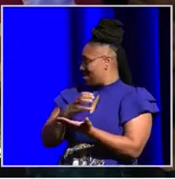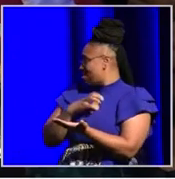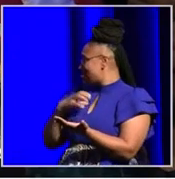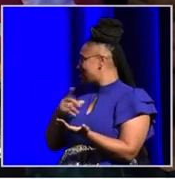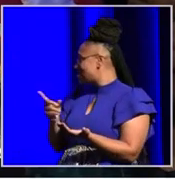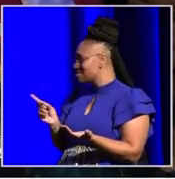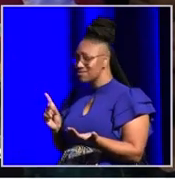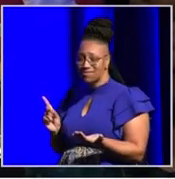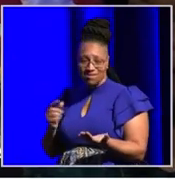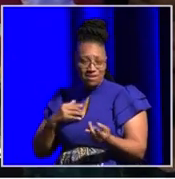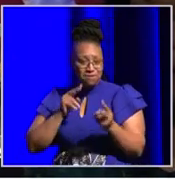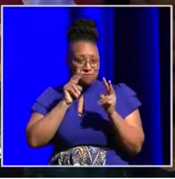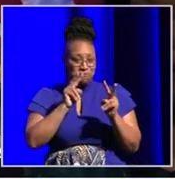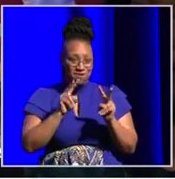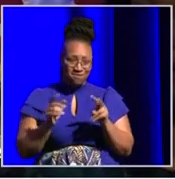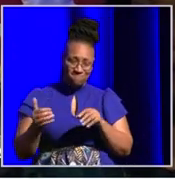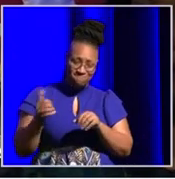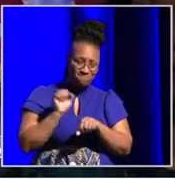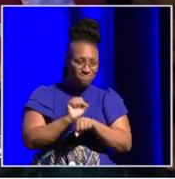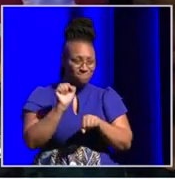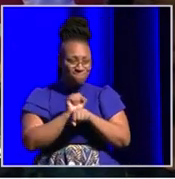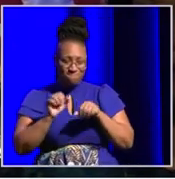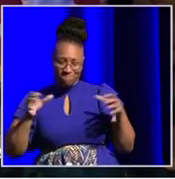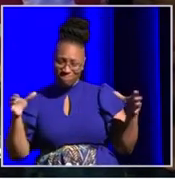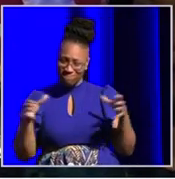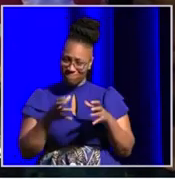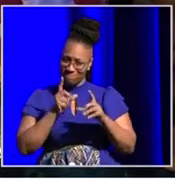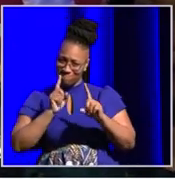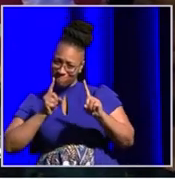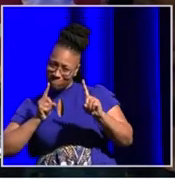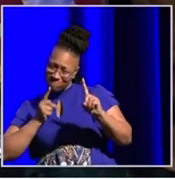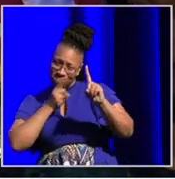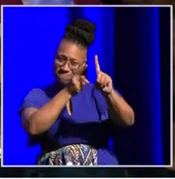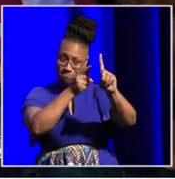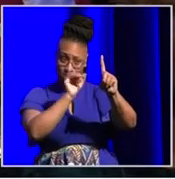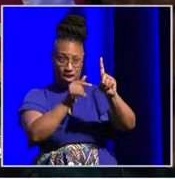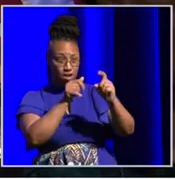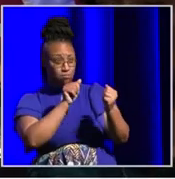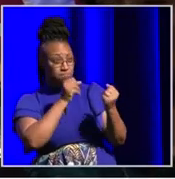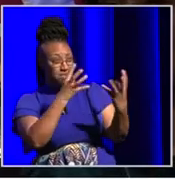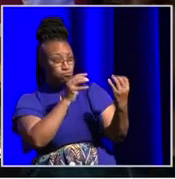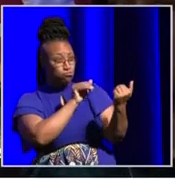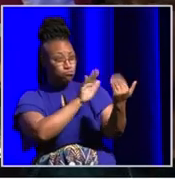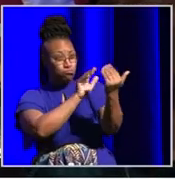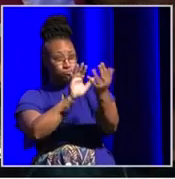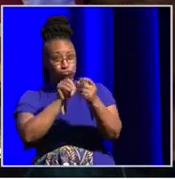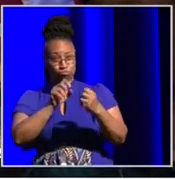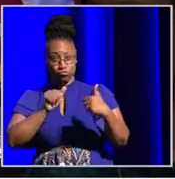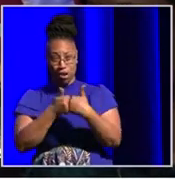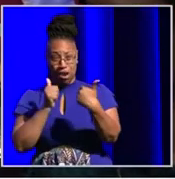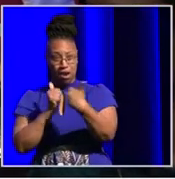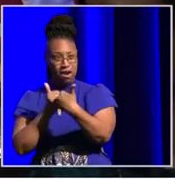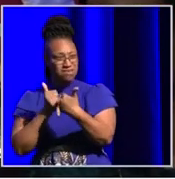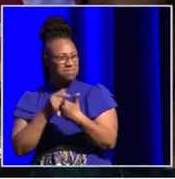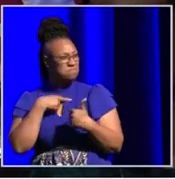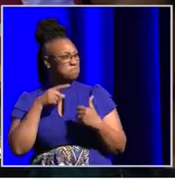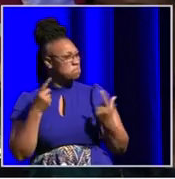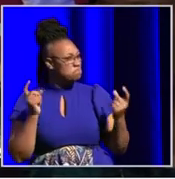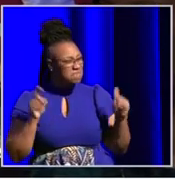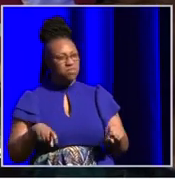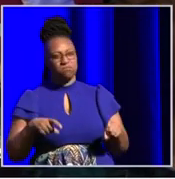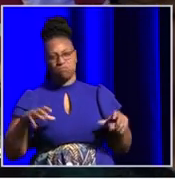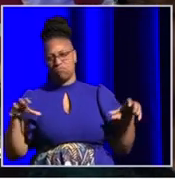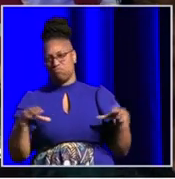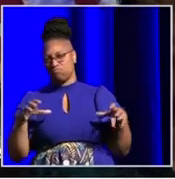the challenges head on. Working with my council colleagues, we'll put our heads together on how to